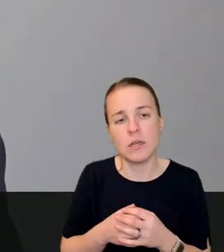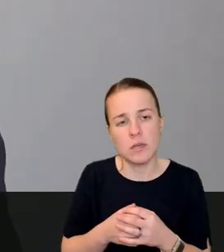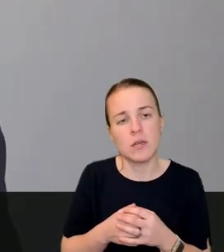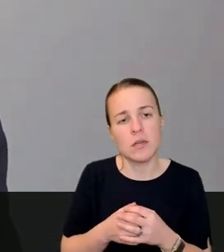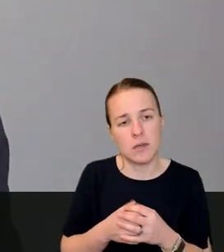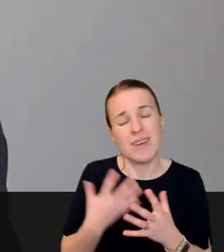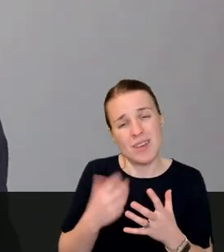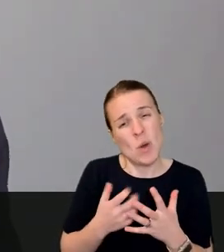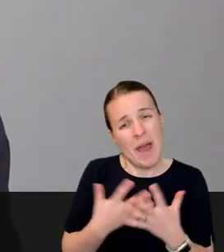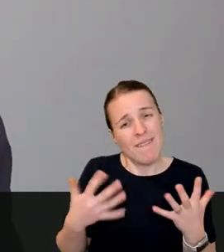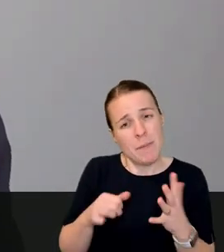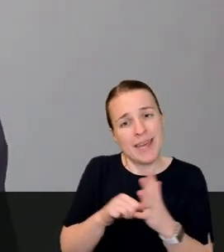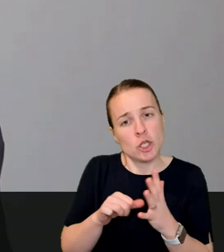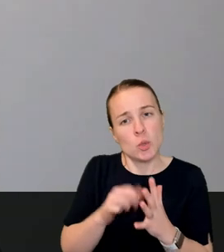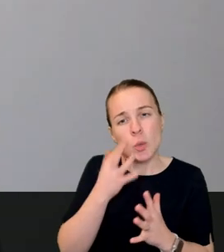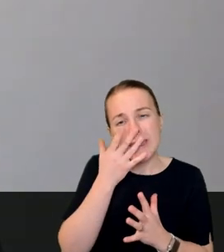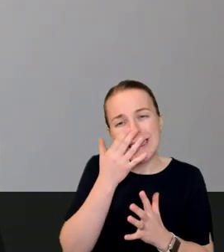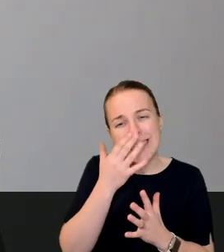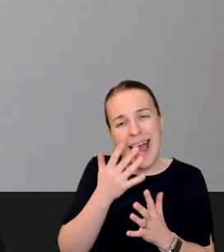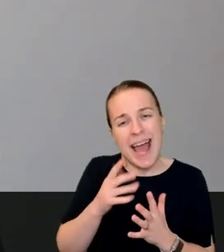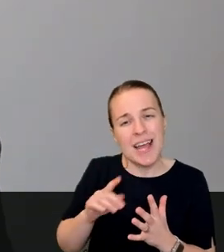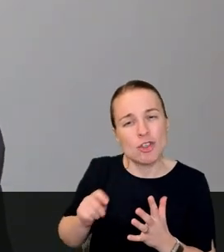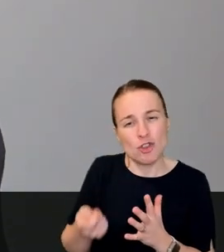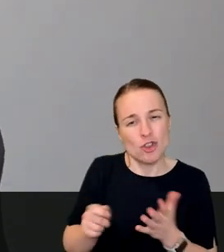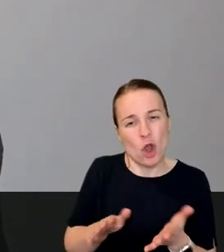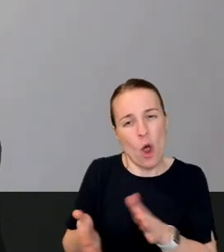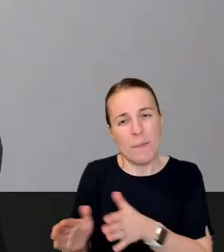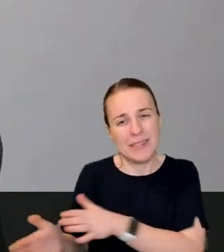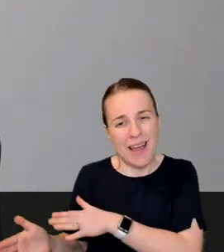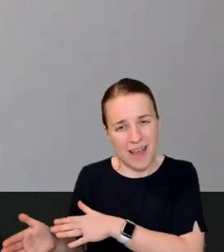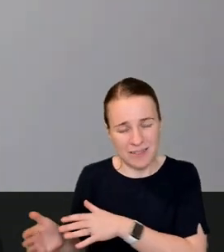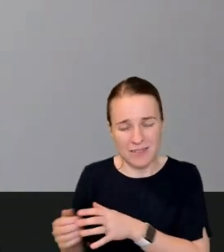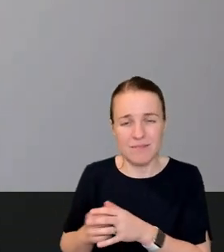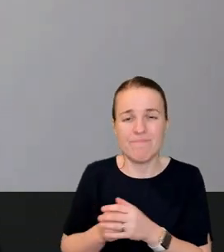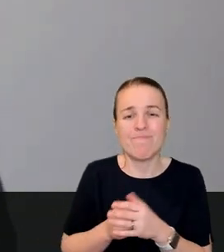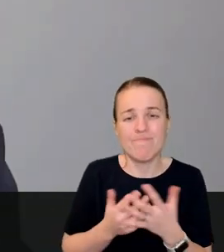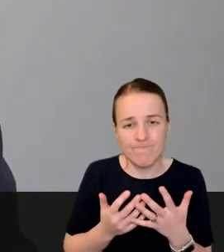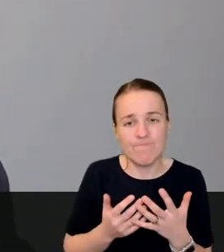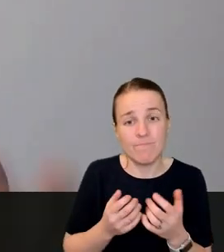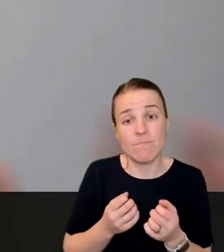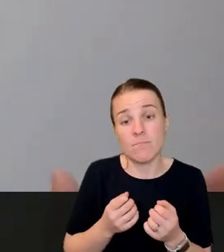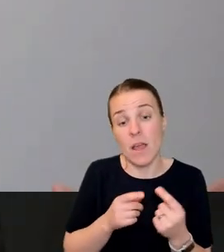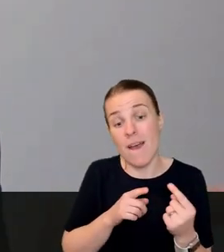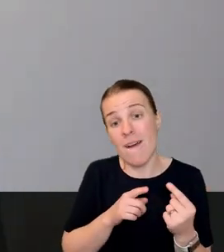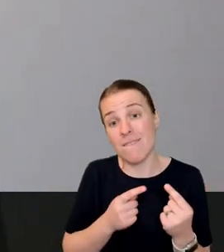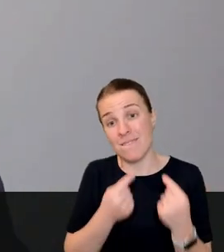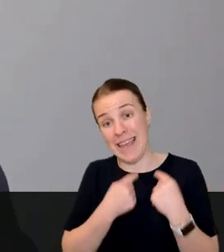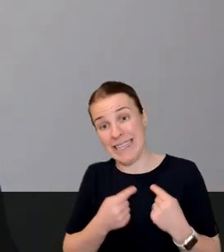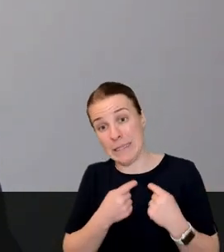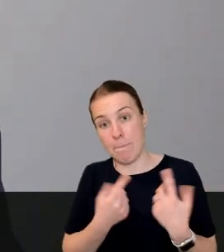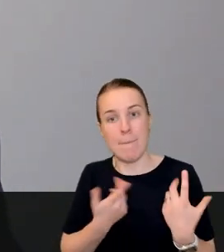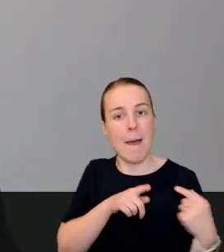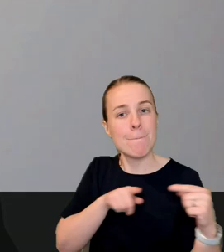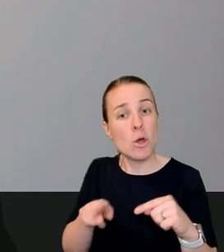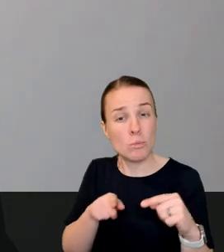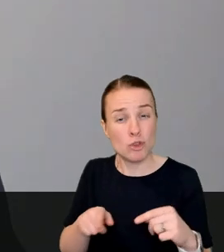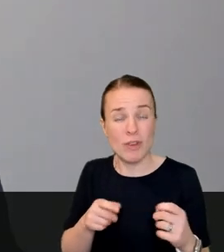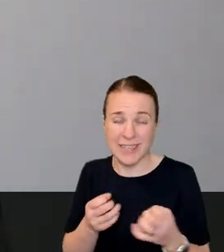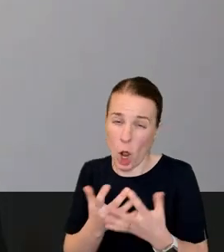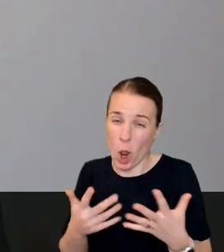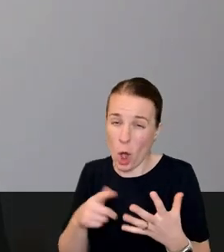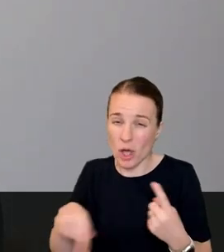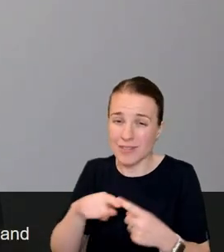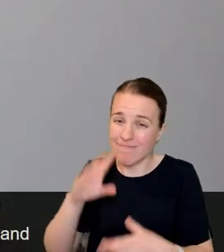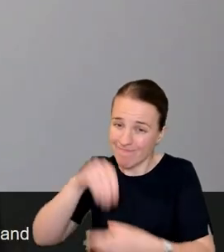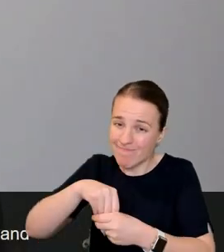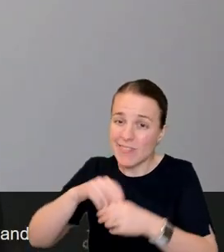homicides, a large proportion of teenage homicides, the victims and perpetrators are members of gangs. And often a